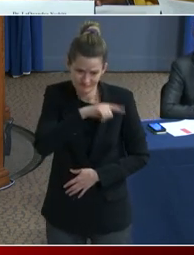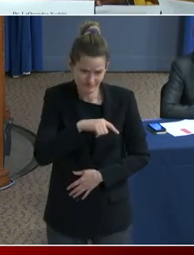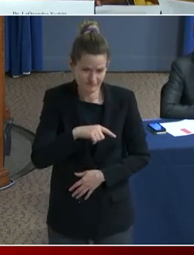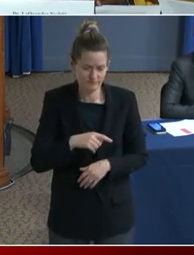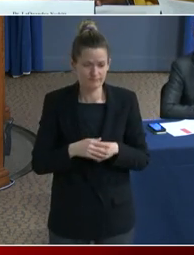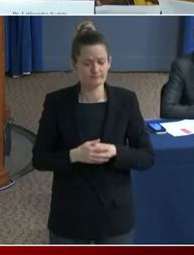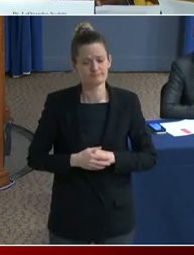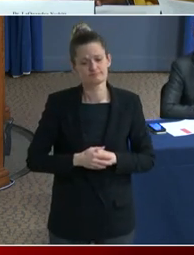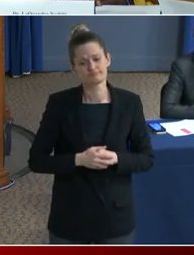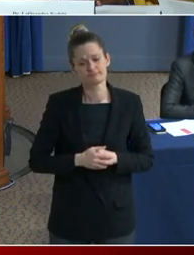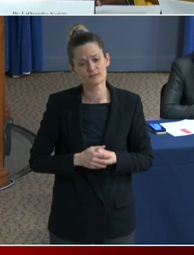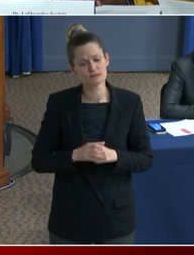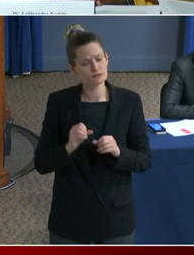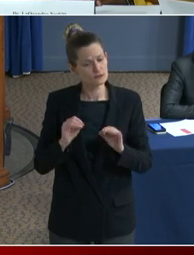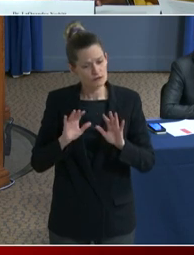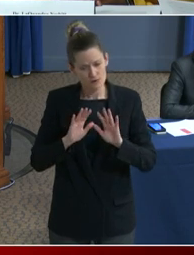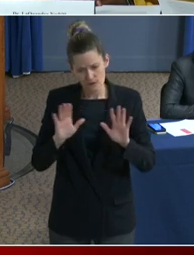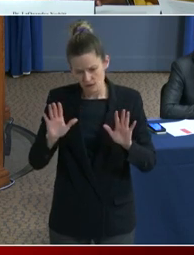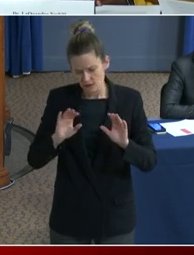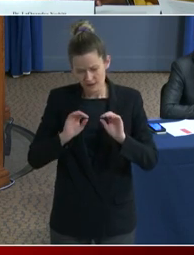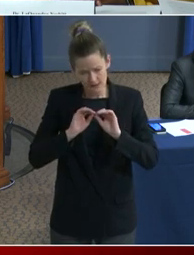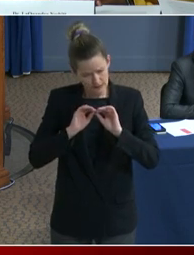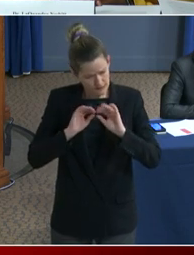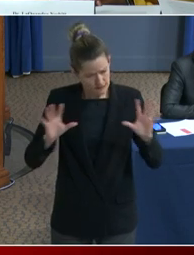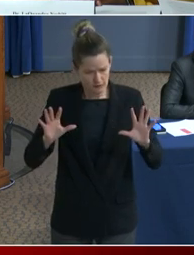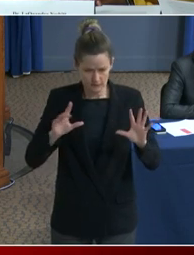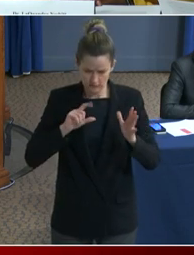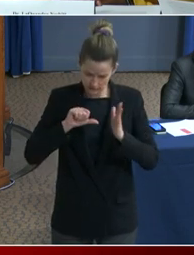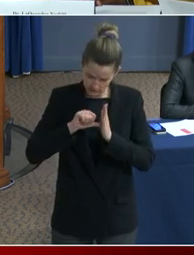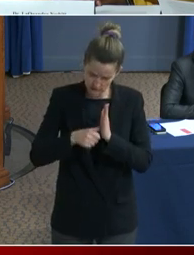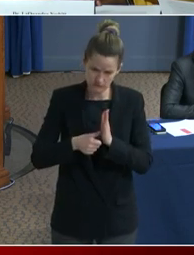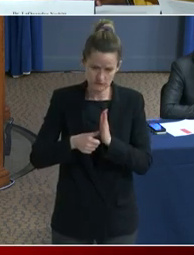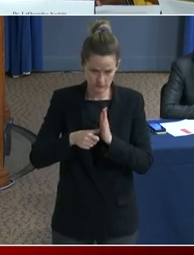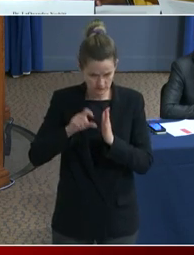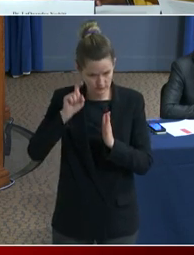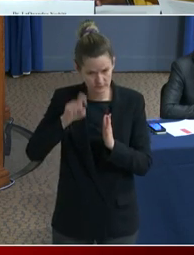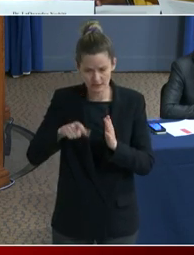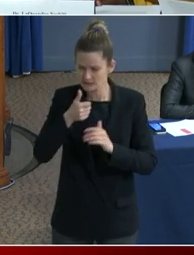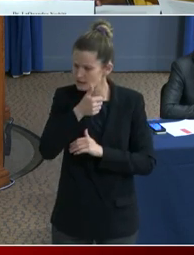very practical terms, any adult over the age of 18 who